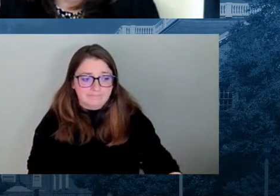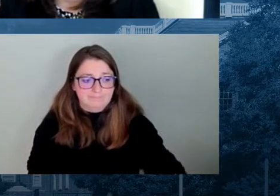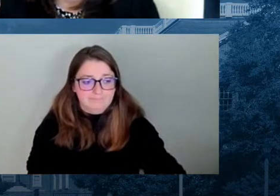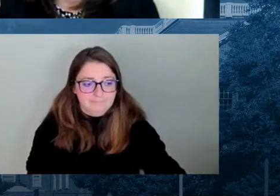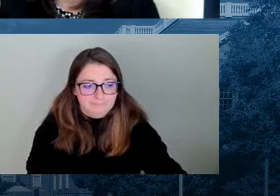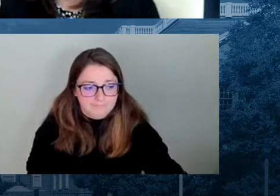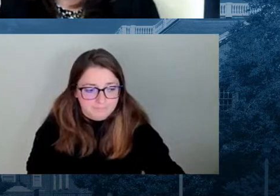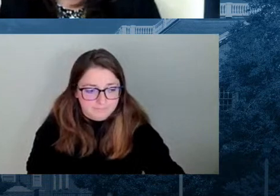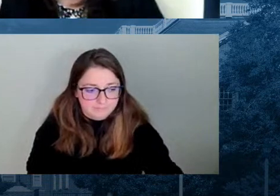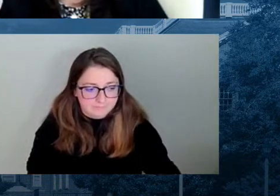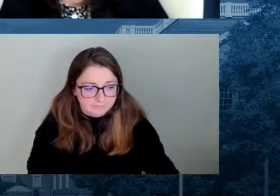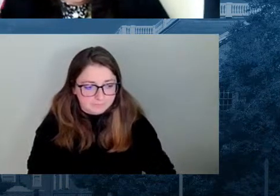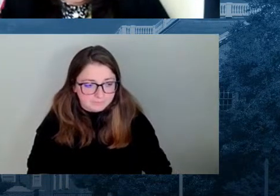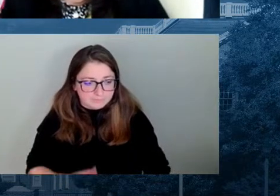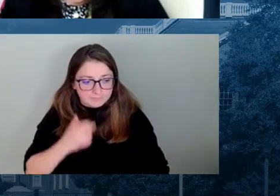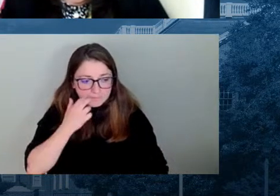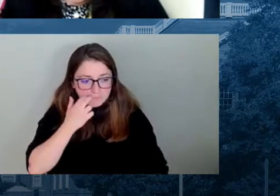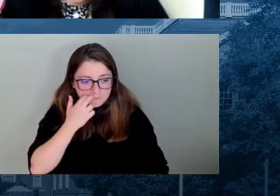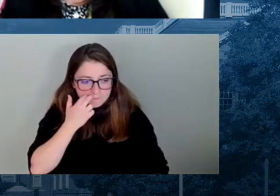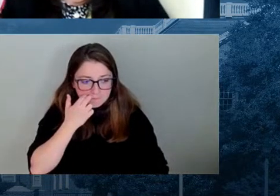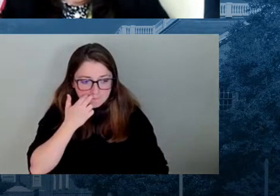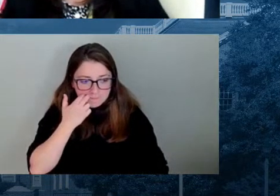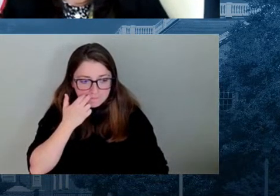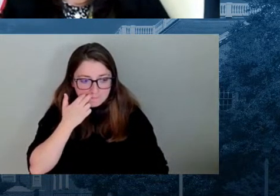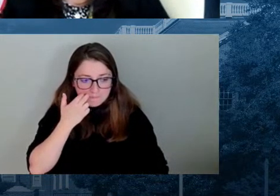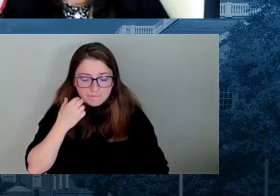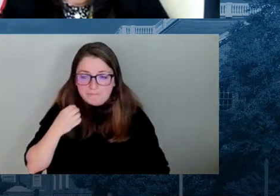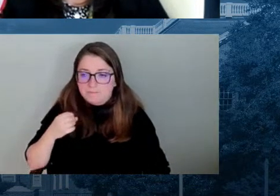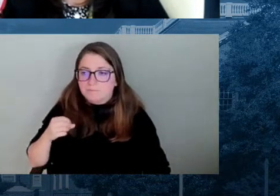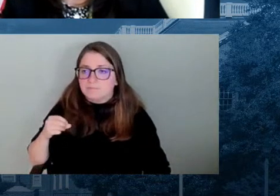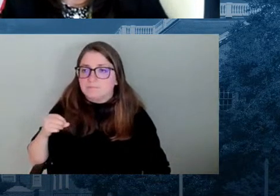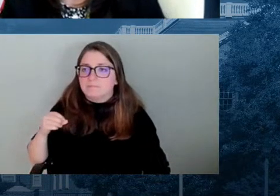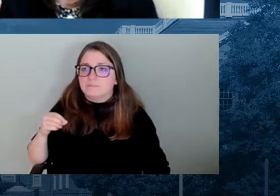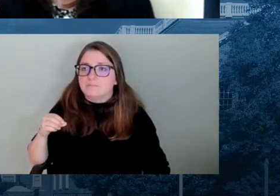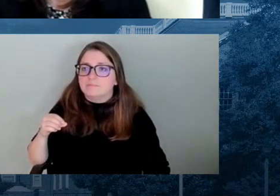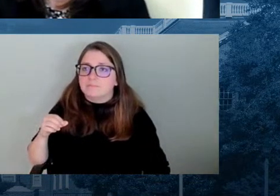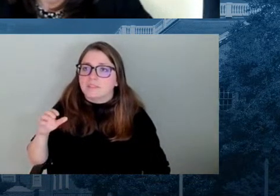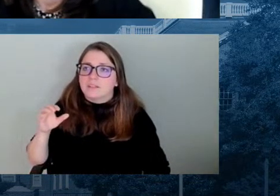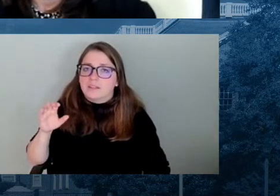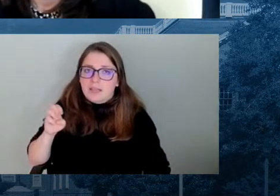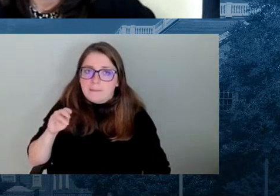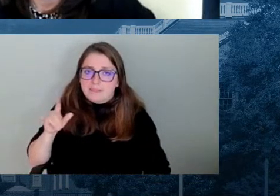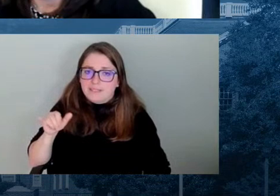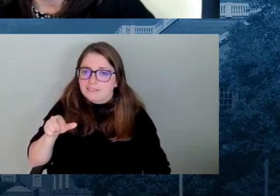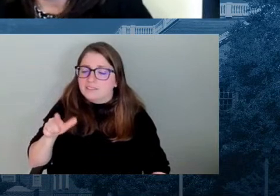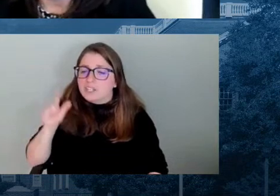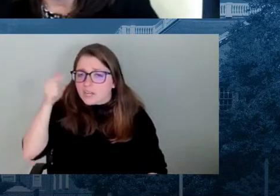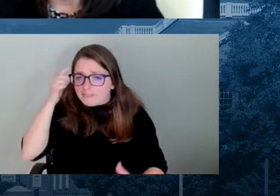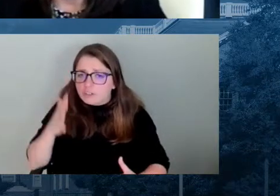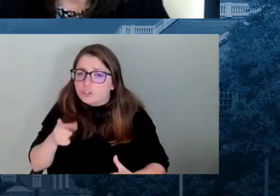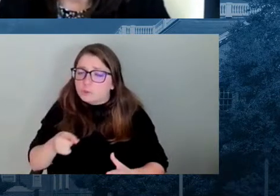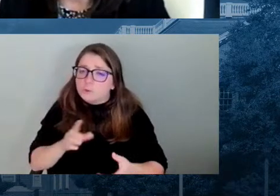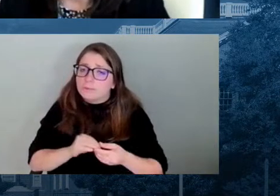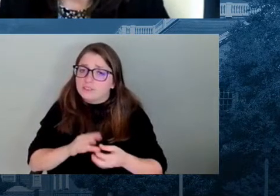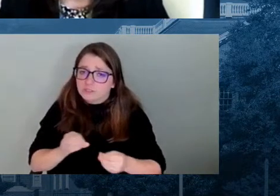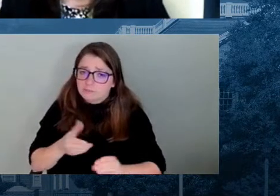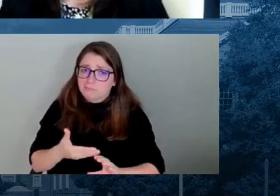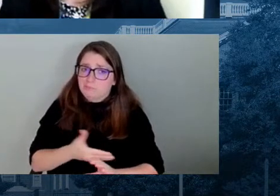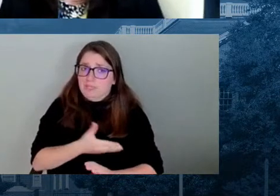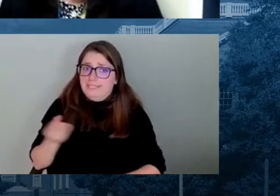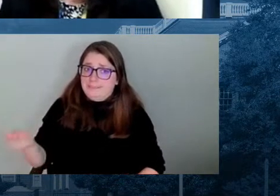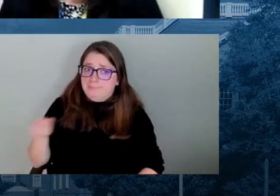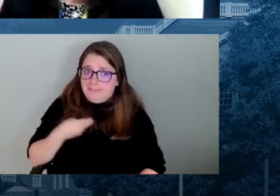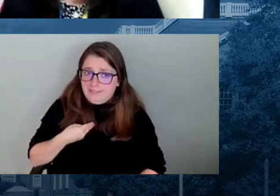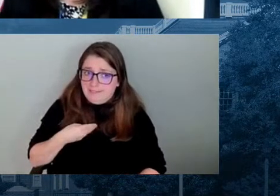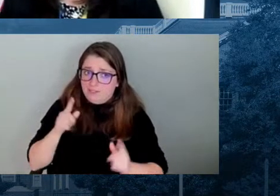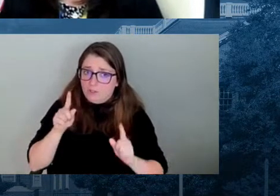All right. And Governor, as you mentioned, we had some pre-submitted questions before the press briefing began. And